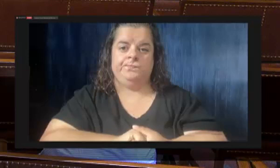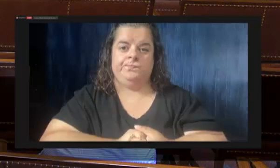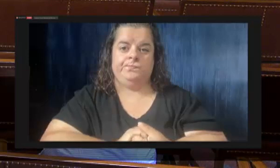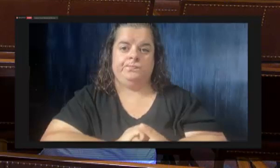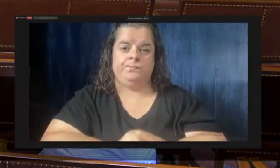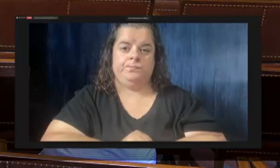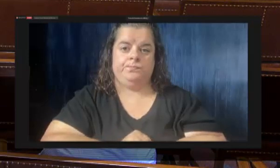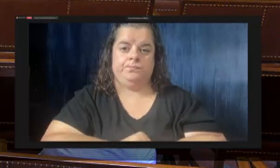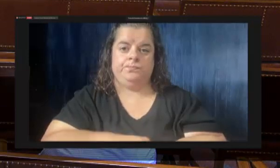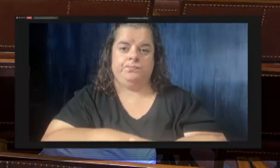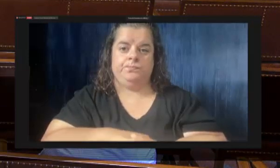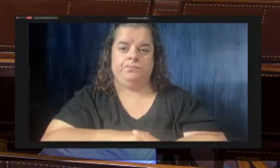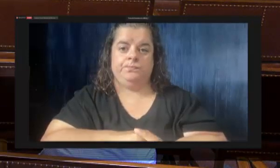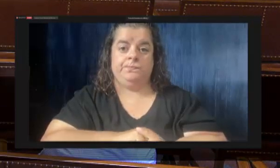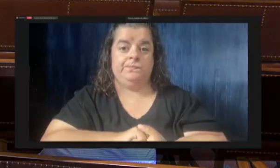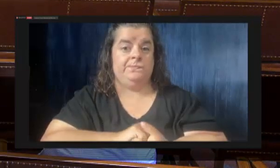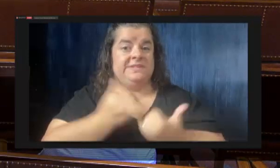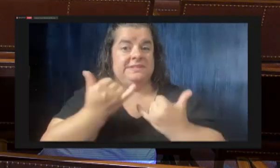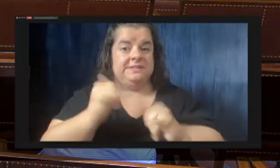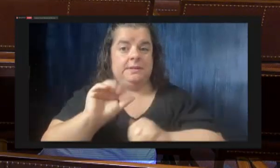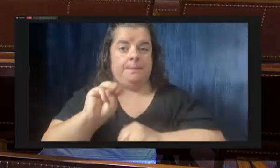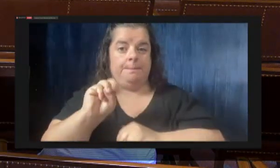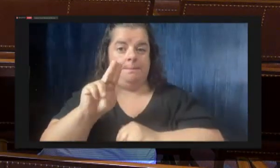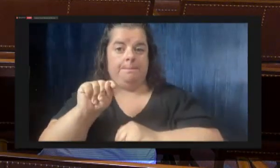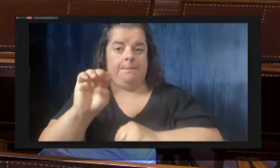You're still on mute.